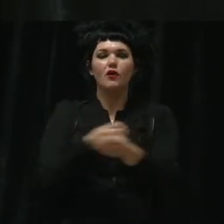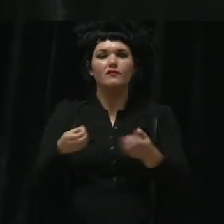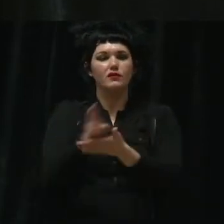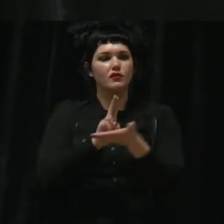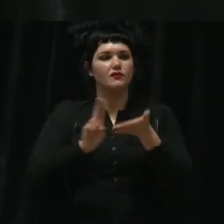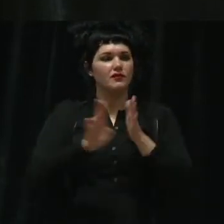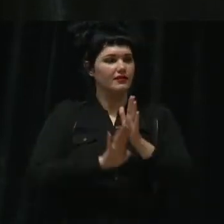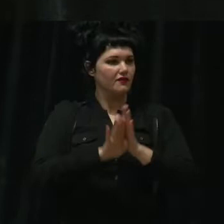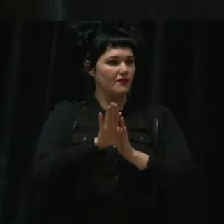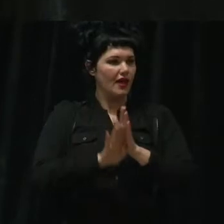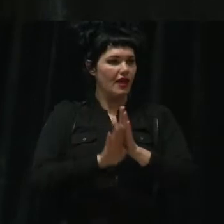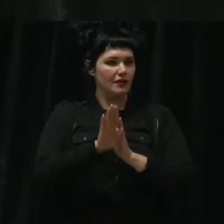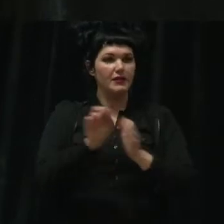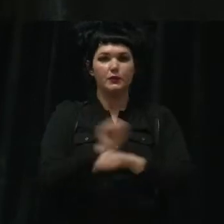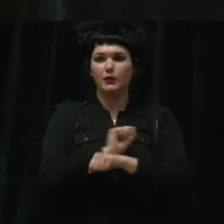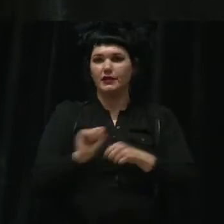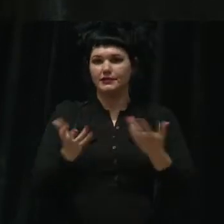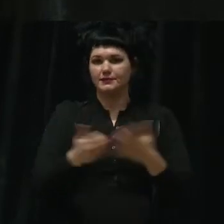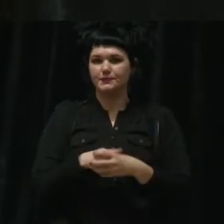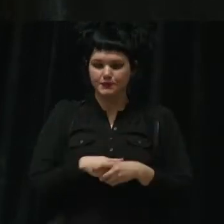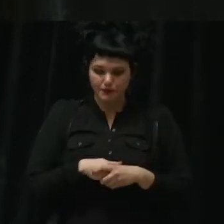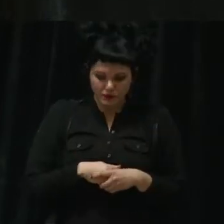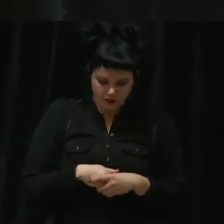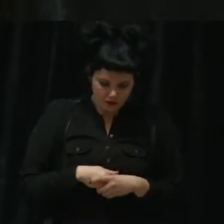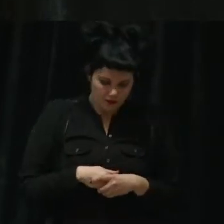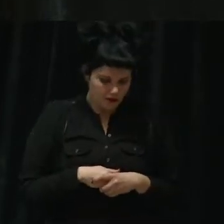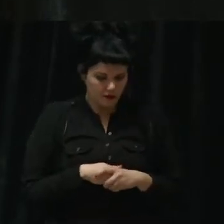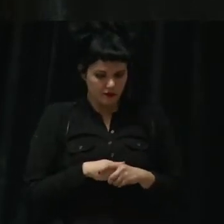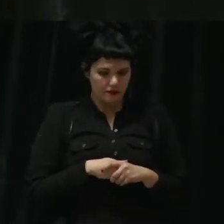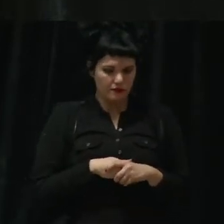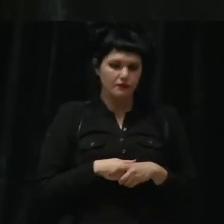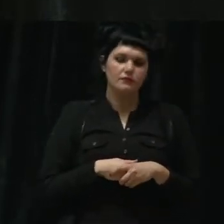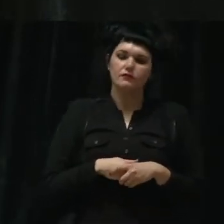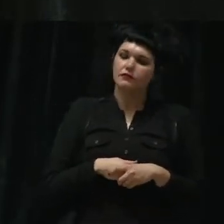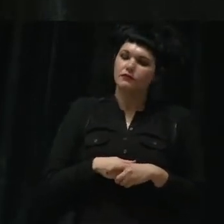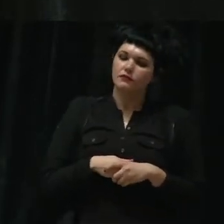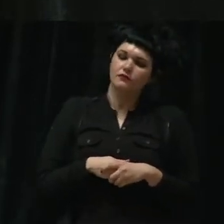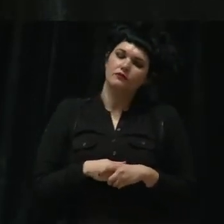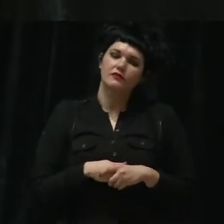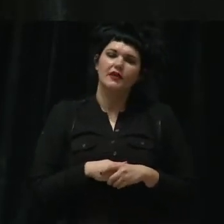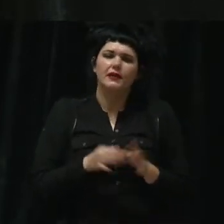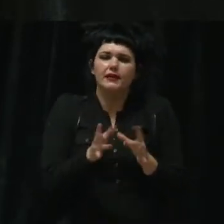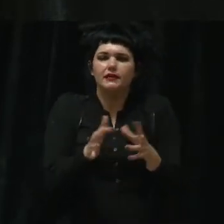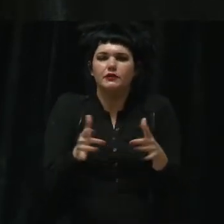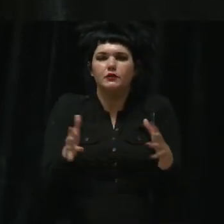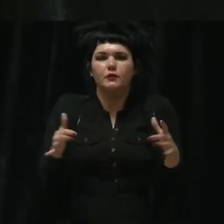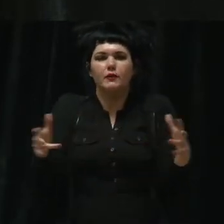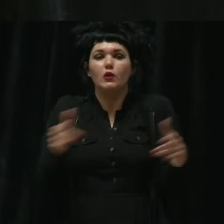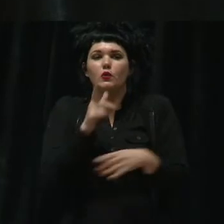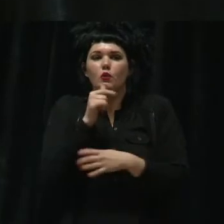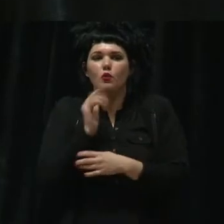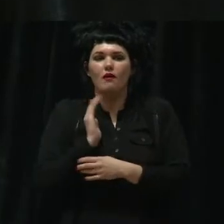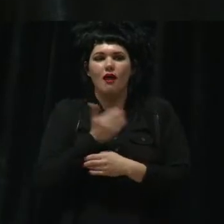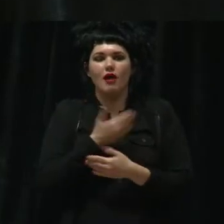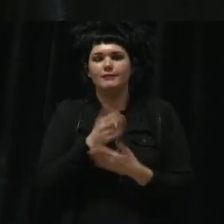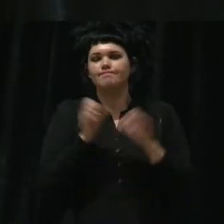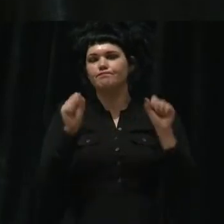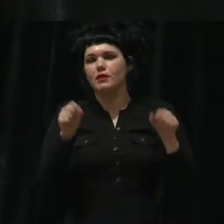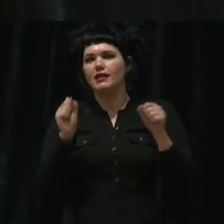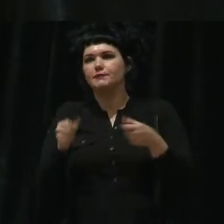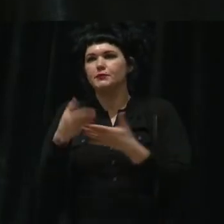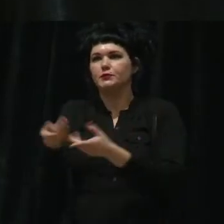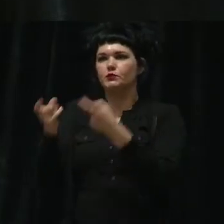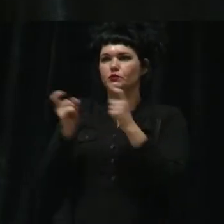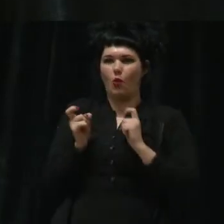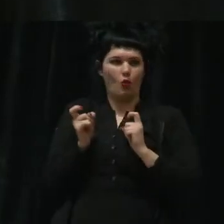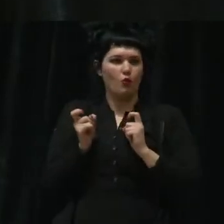University of Development works, expanding who potential donor bases may be.